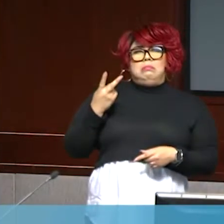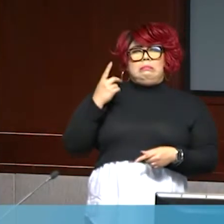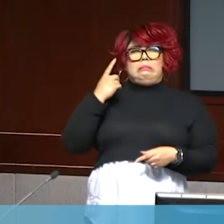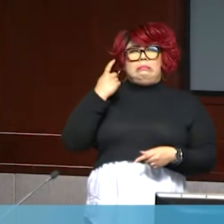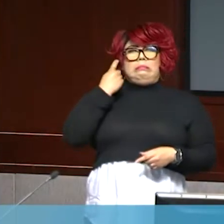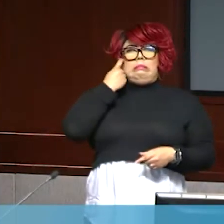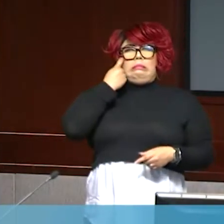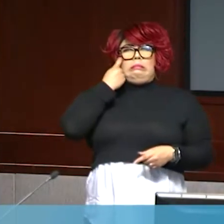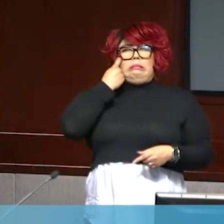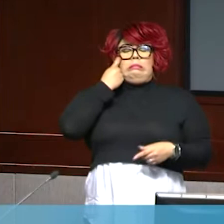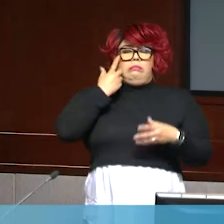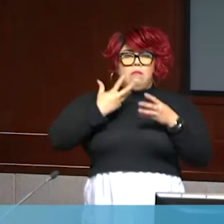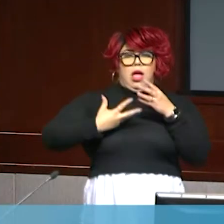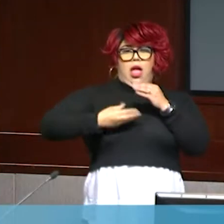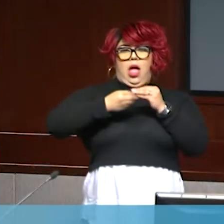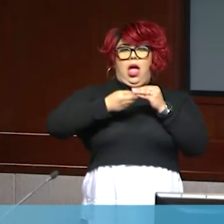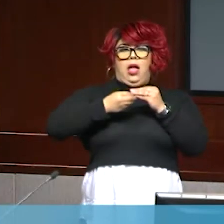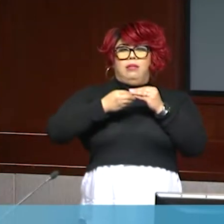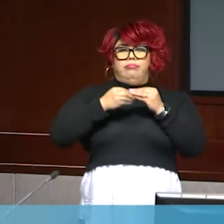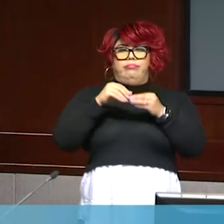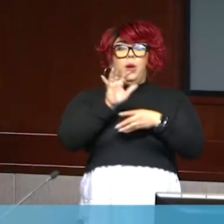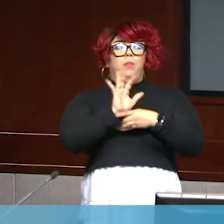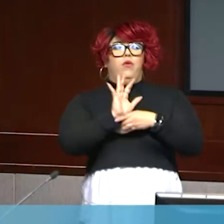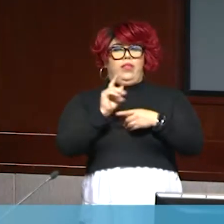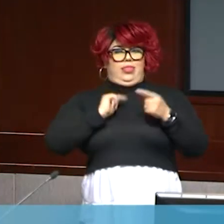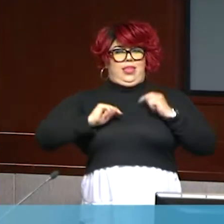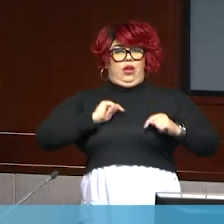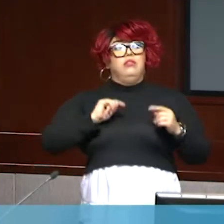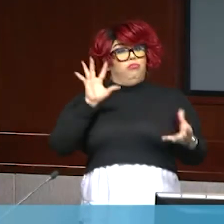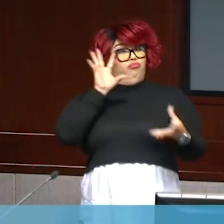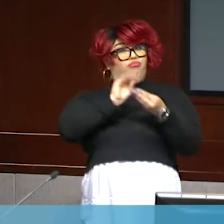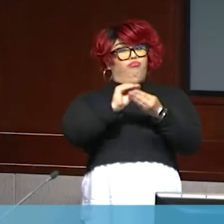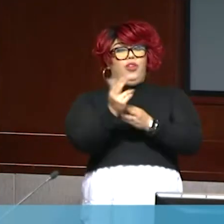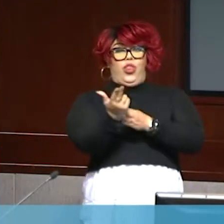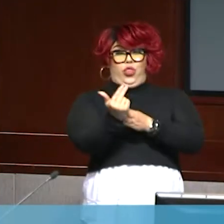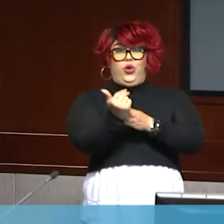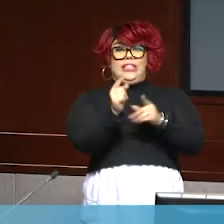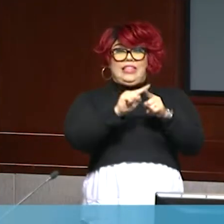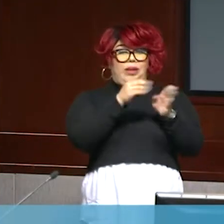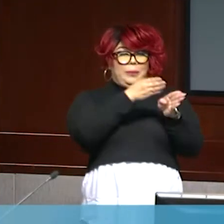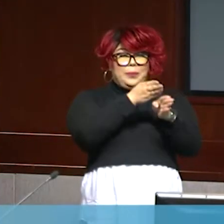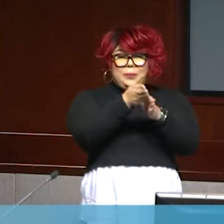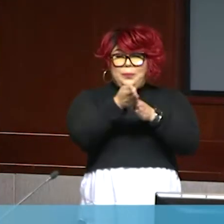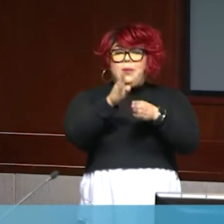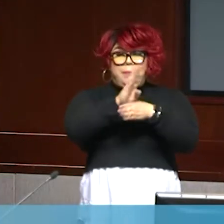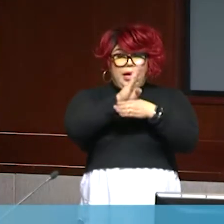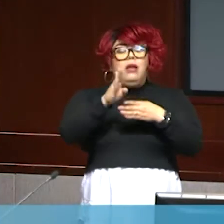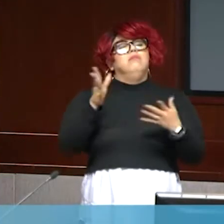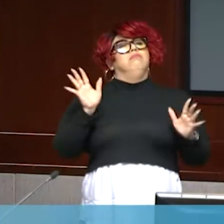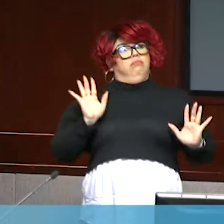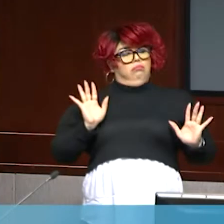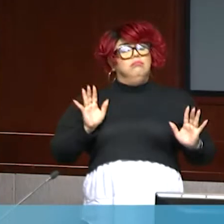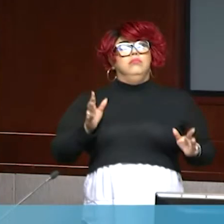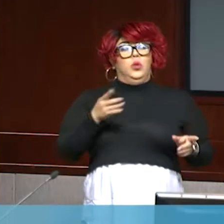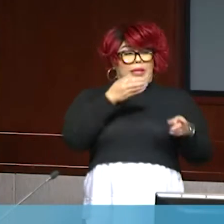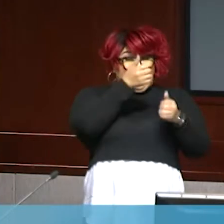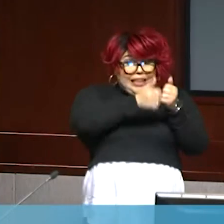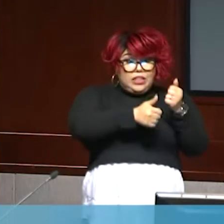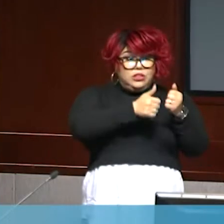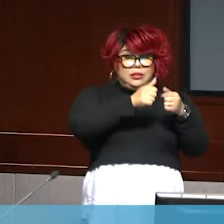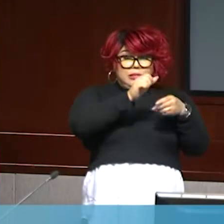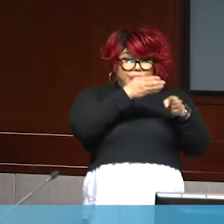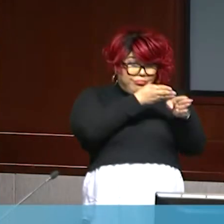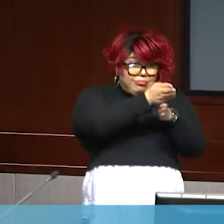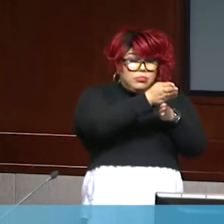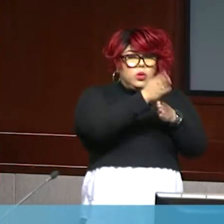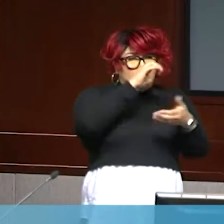movie theater guidance document was released. So 13 have been released. We are working with those industries.